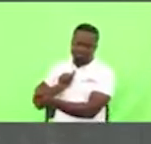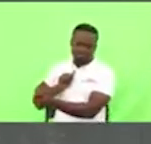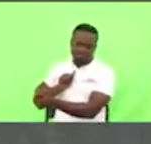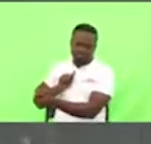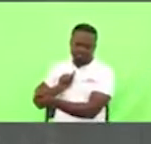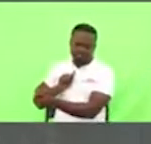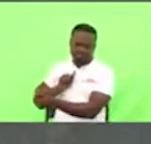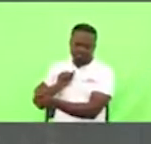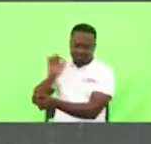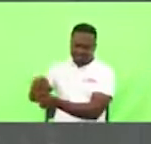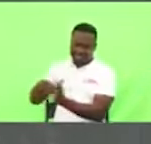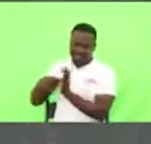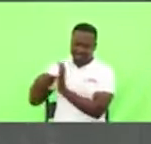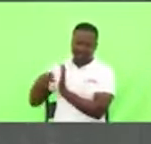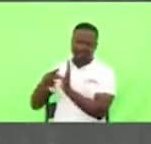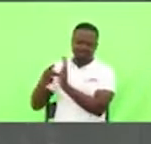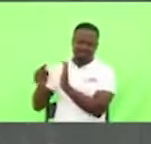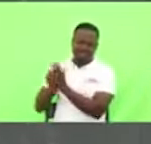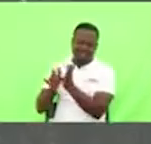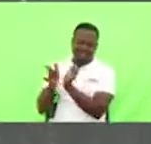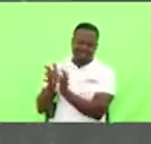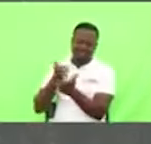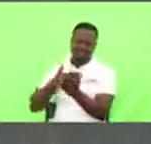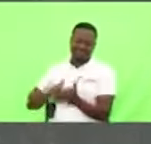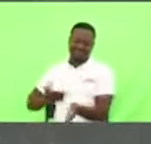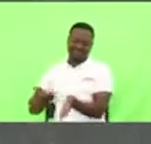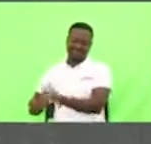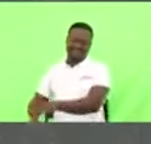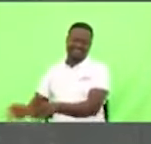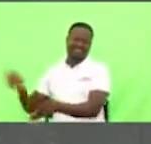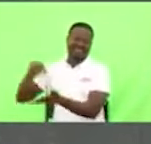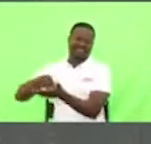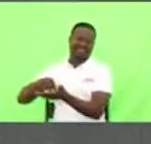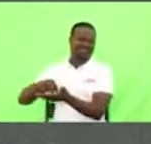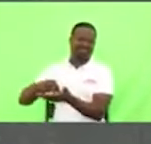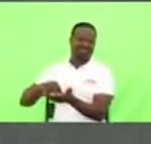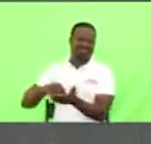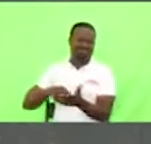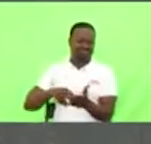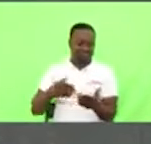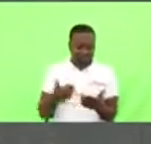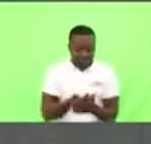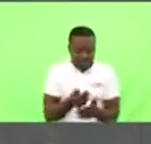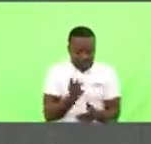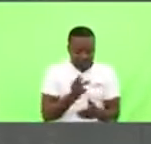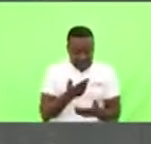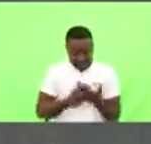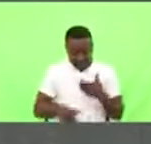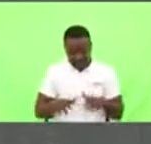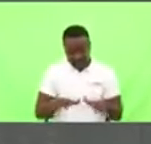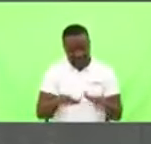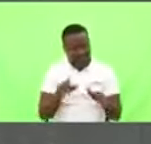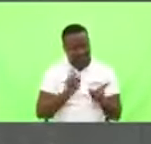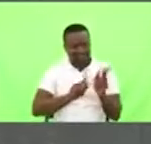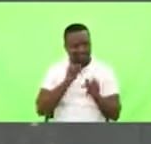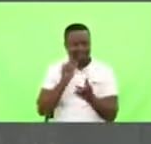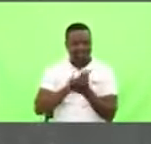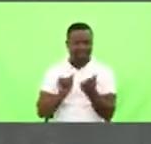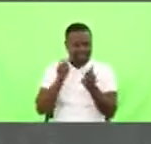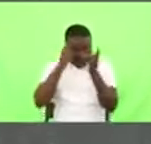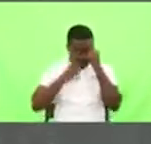as a proof of the bodily resurrection of the Messiah, because they were not